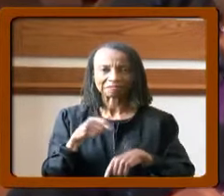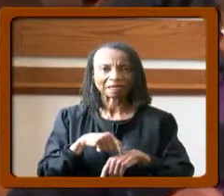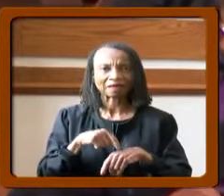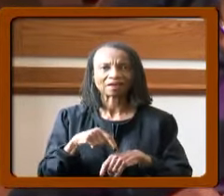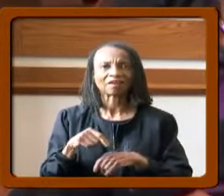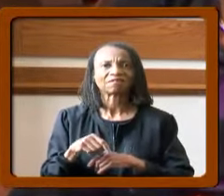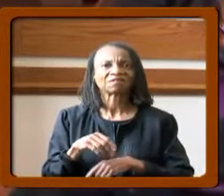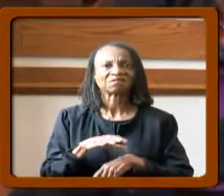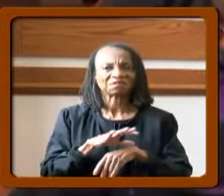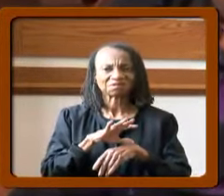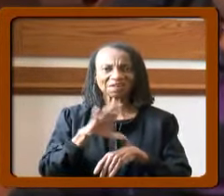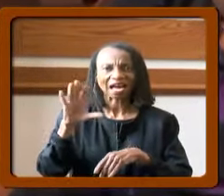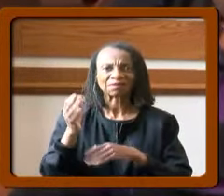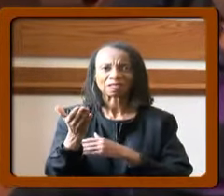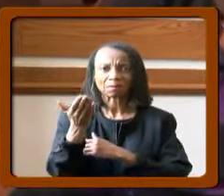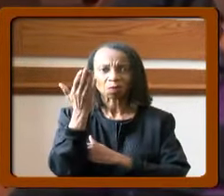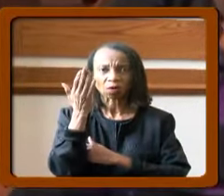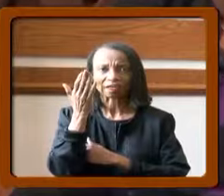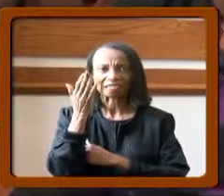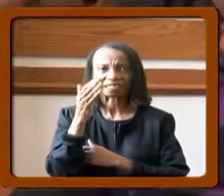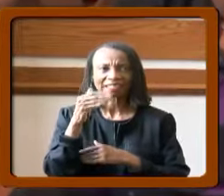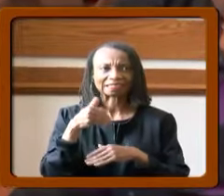chaos.